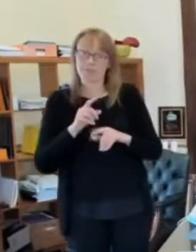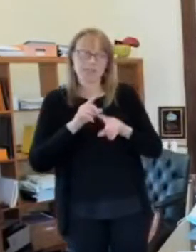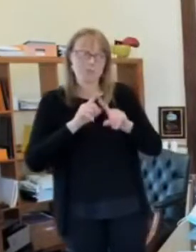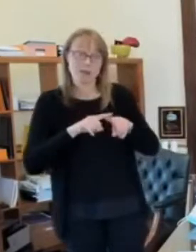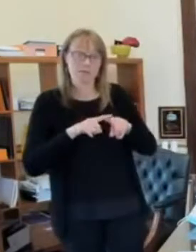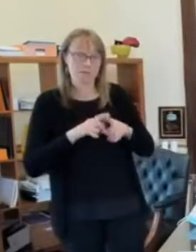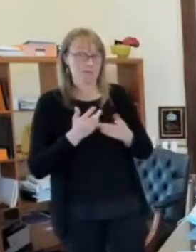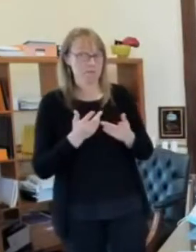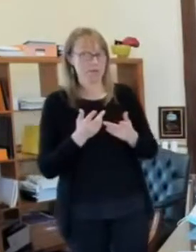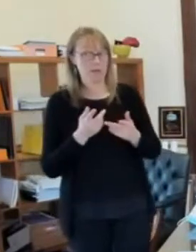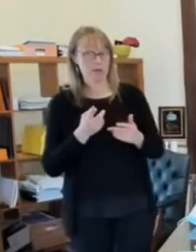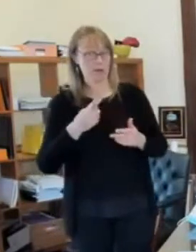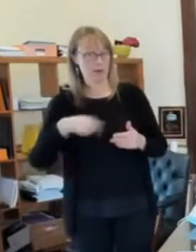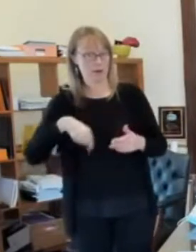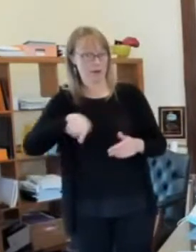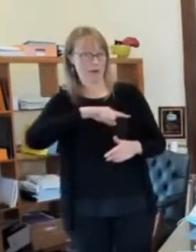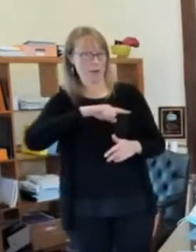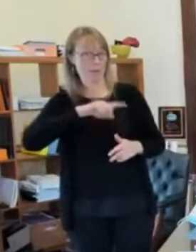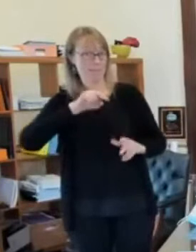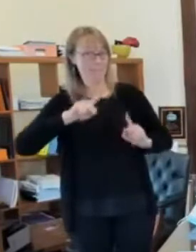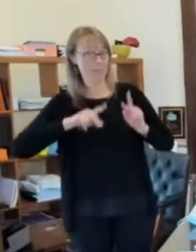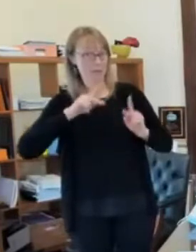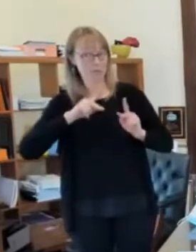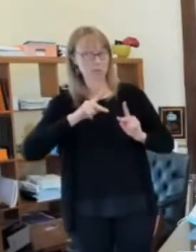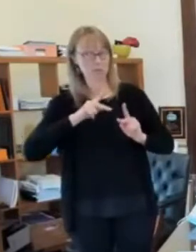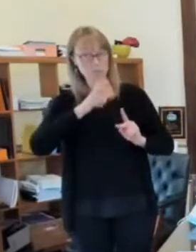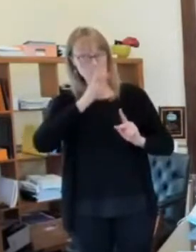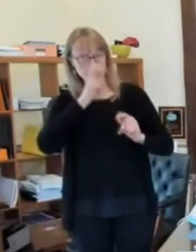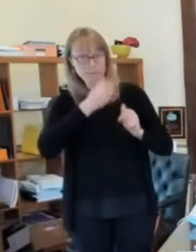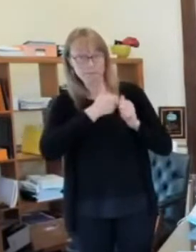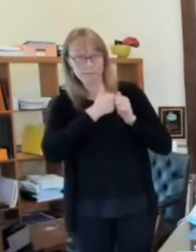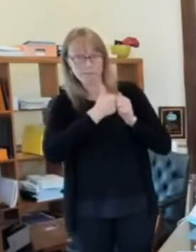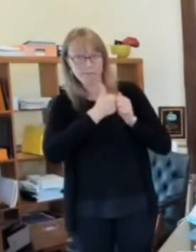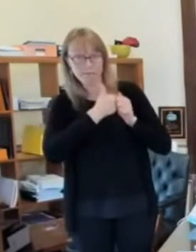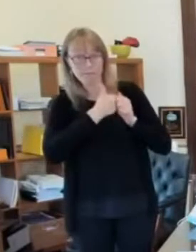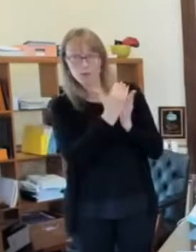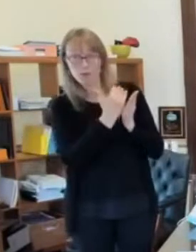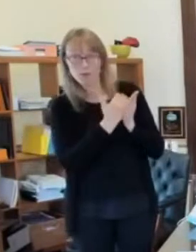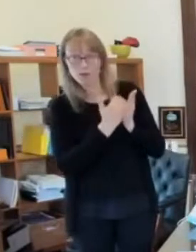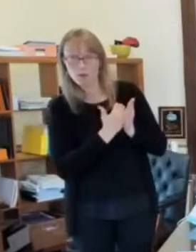how diligent we are, how much vaccine we get, how many people take the vaccination.